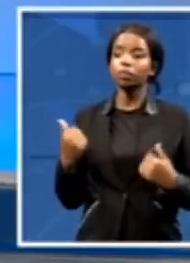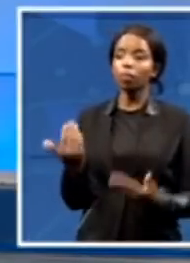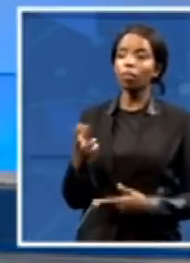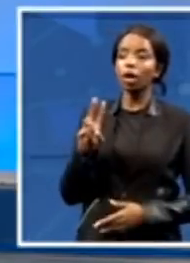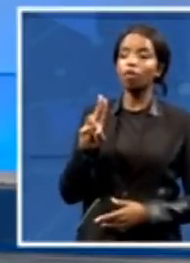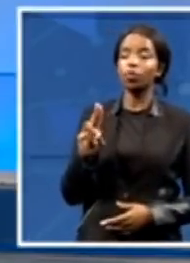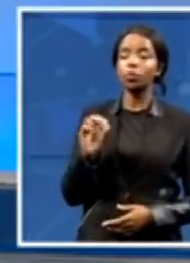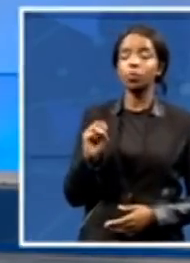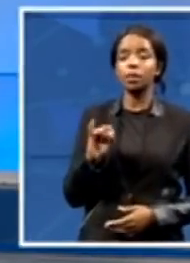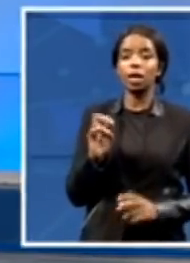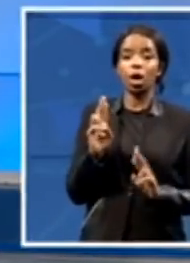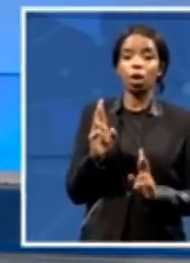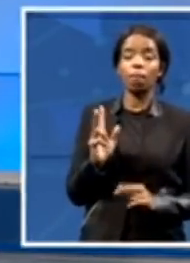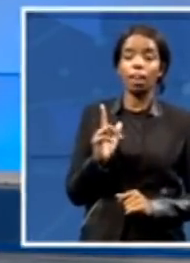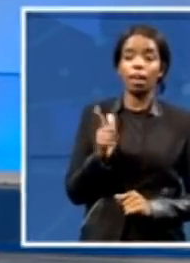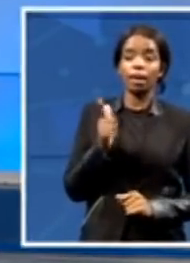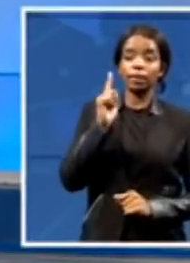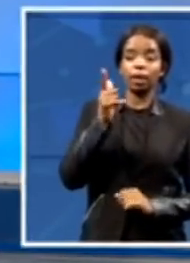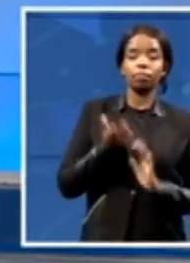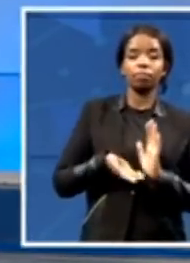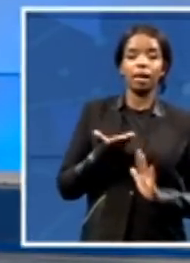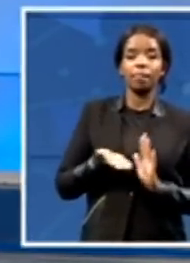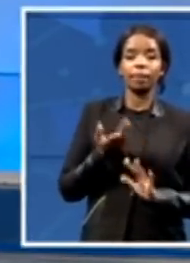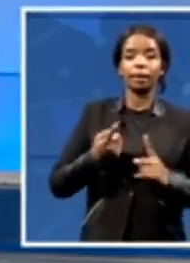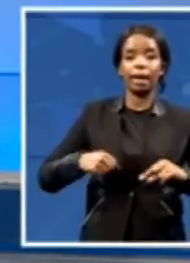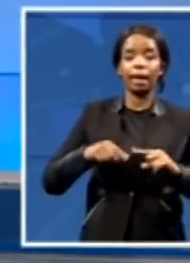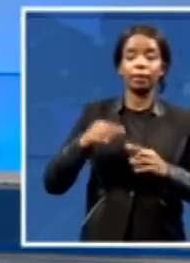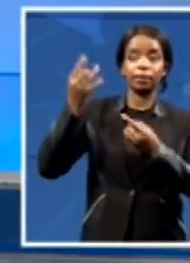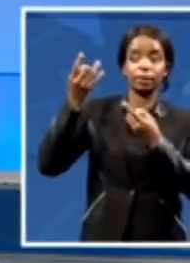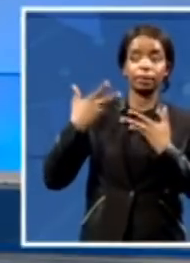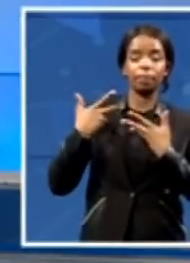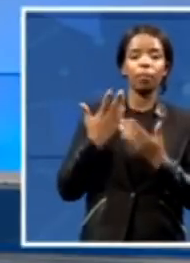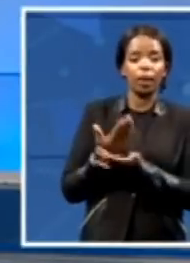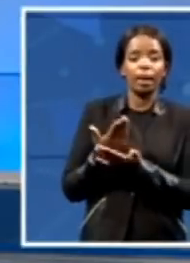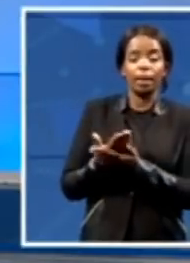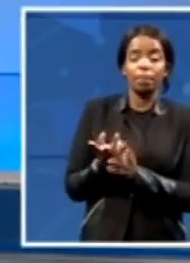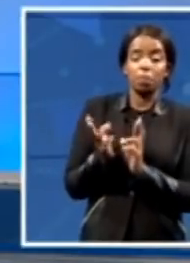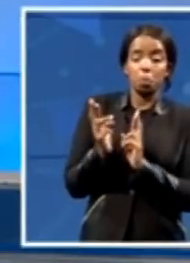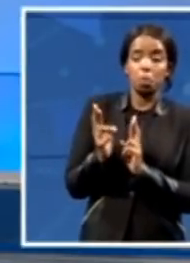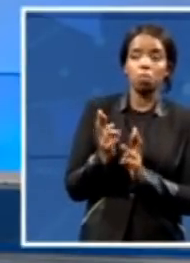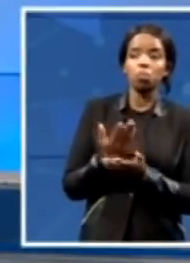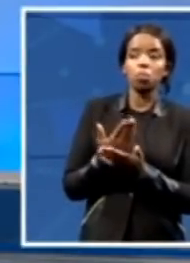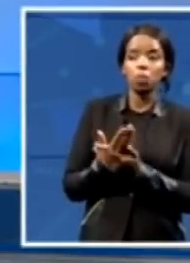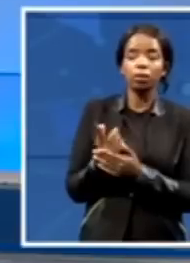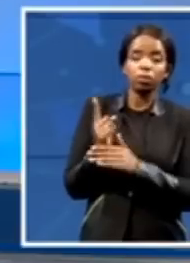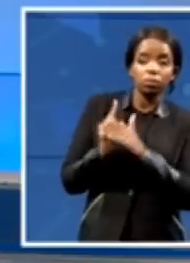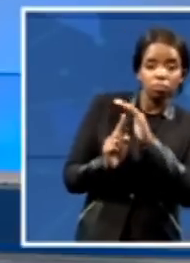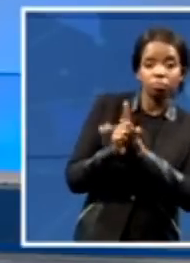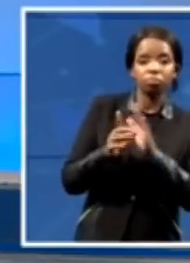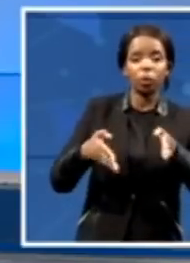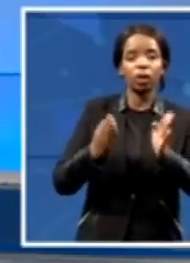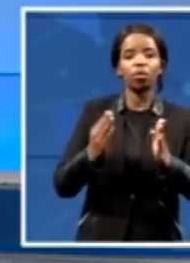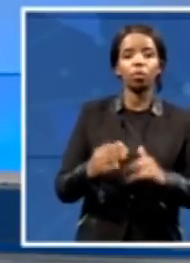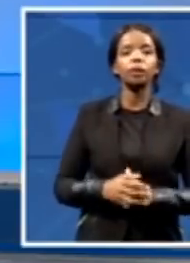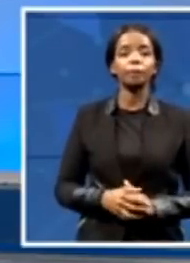the situation, and hopefully when you have been able to access the roads. And we've reached out to Airports Company South Africa,